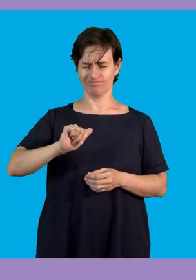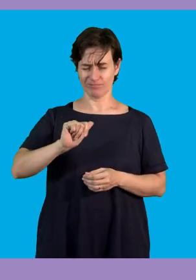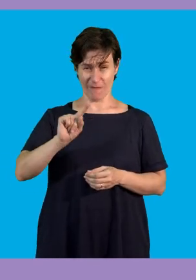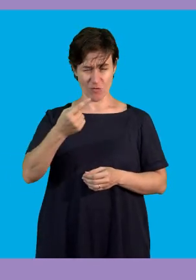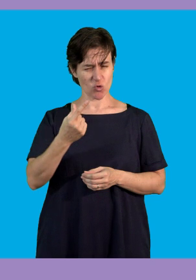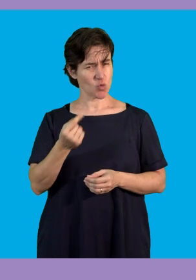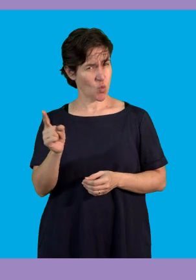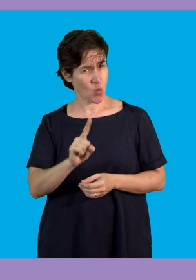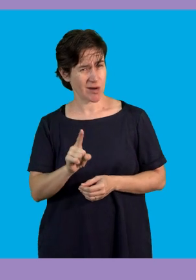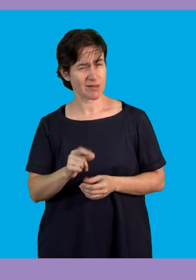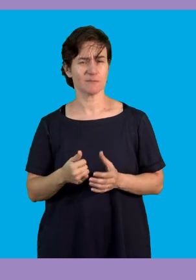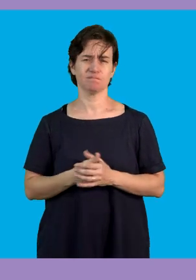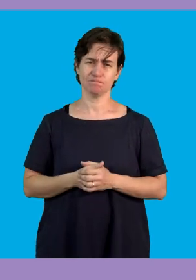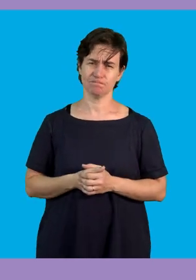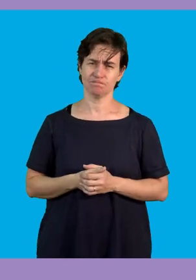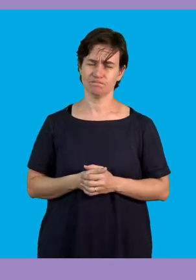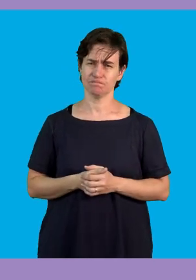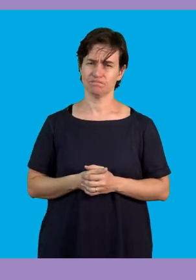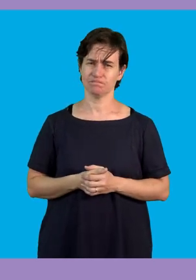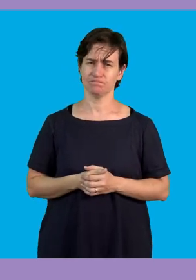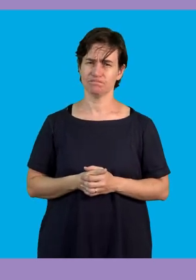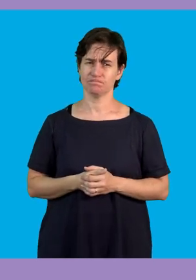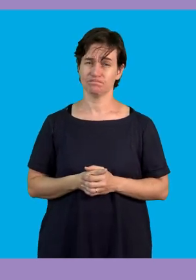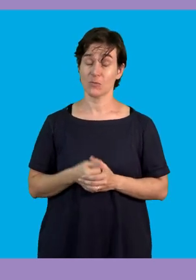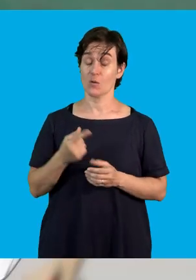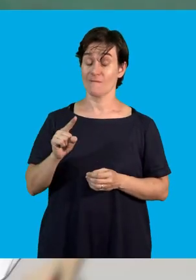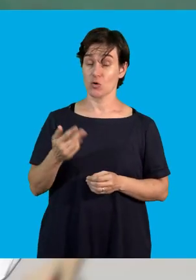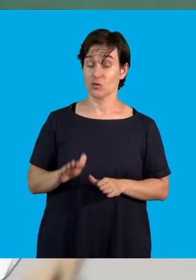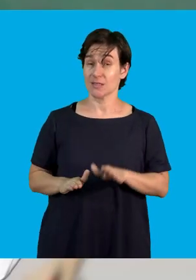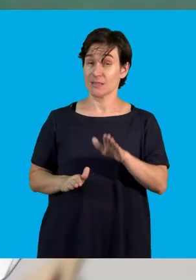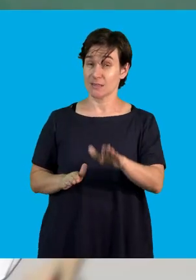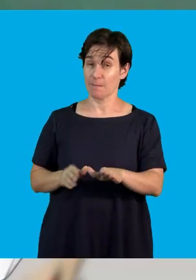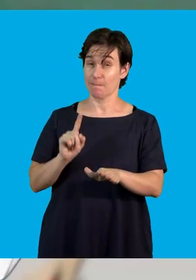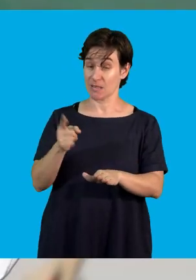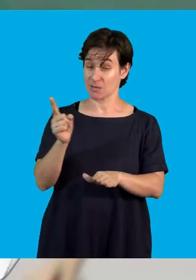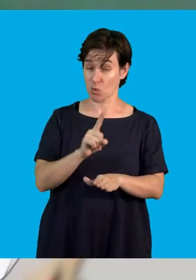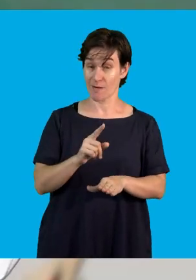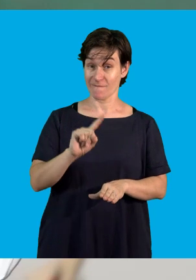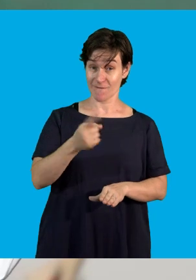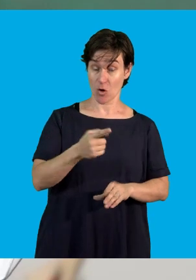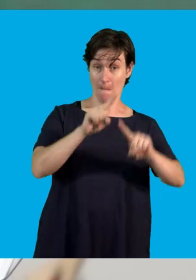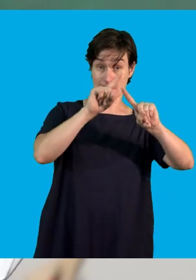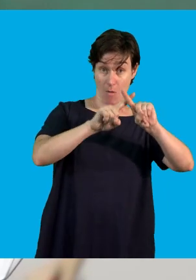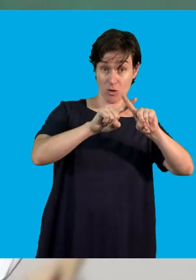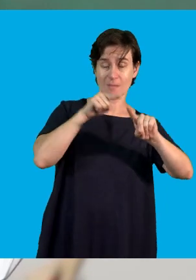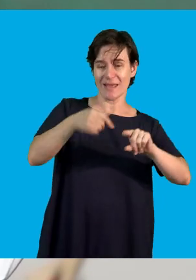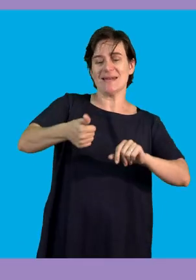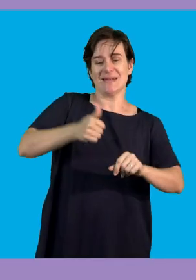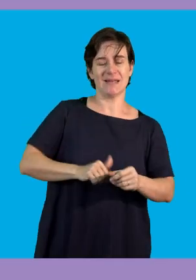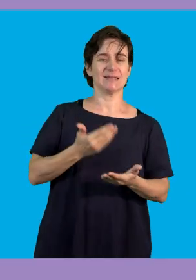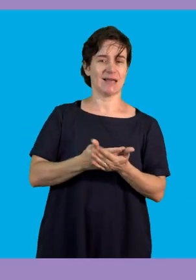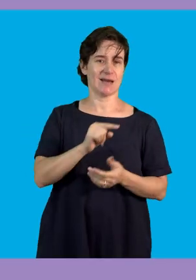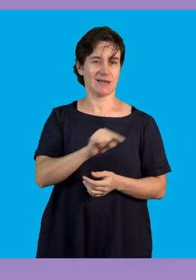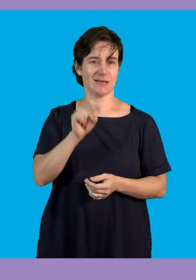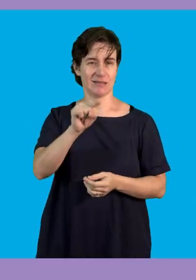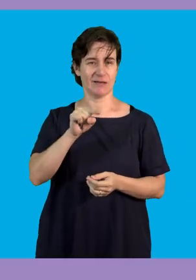do is to follow the order of operations, and it says we multiply first before we divide. So in this case, we